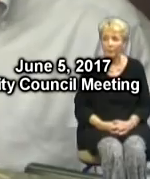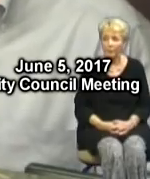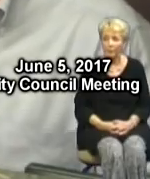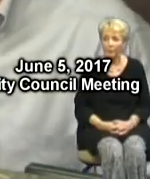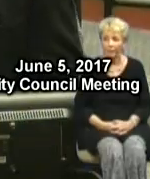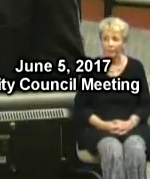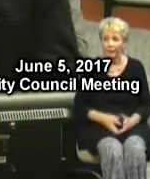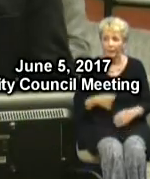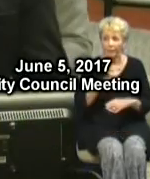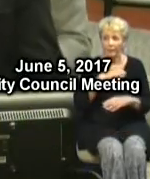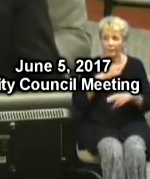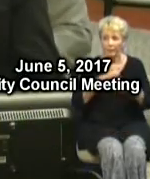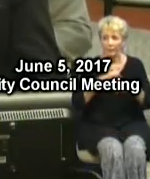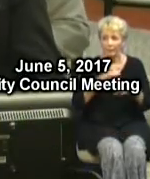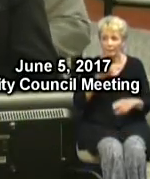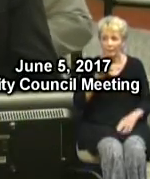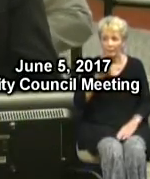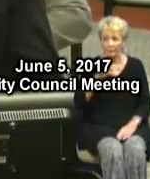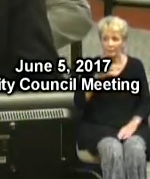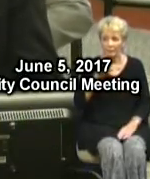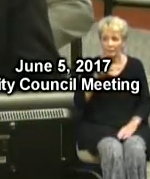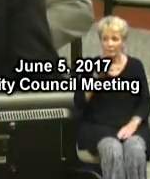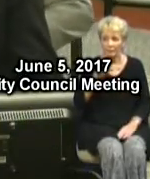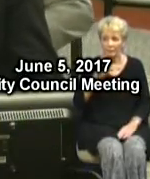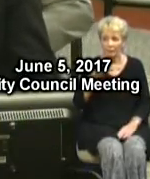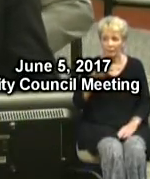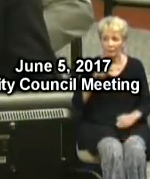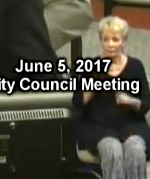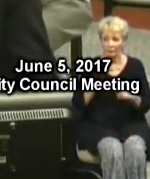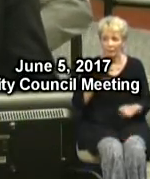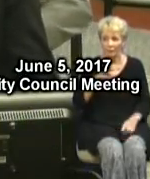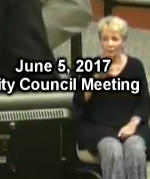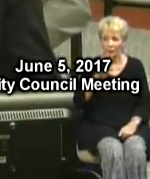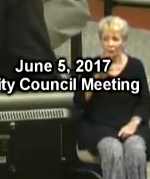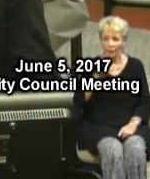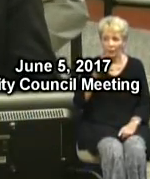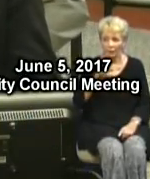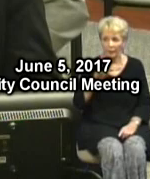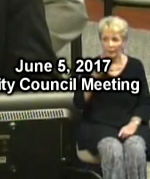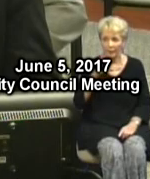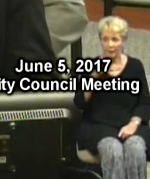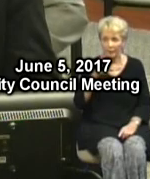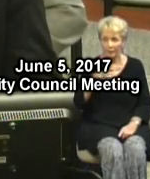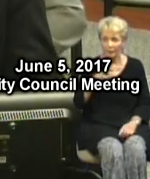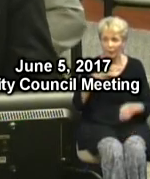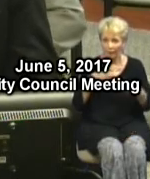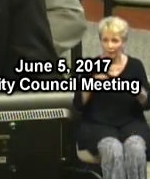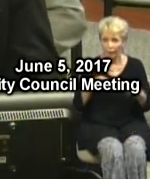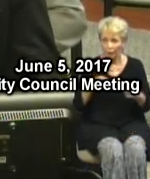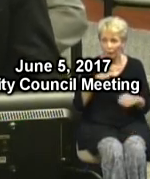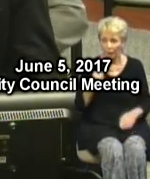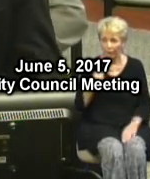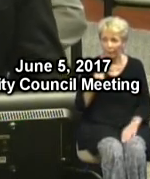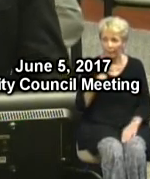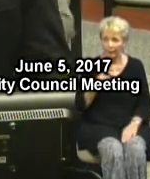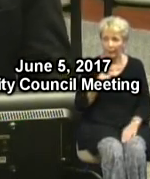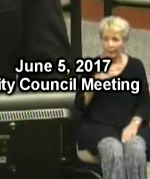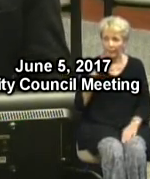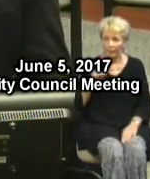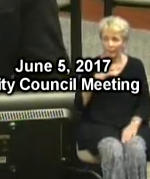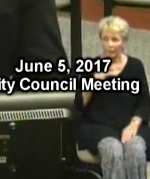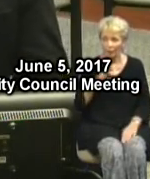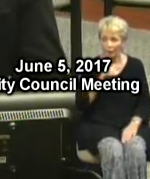Good afternoon. My name is Scott Coley, and I live at 418 Alexander Avenue, Morganton, North Carolina. And I am